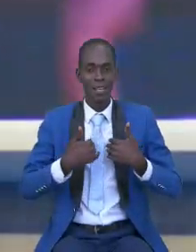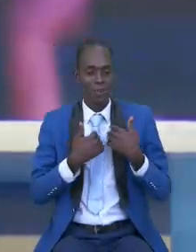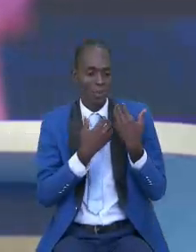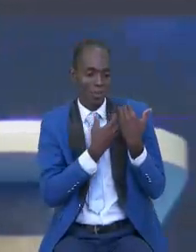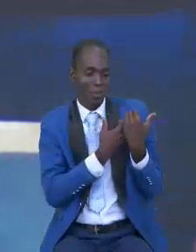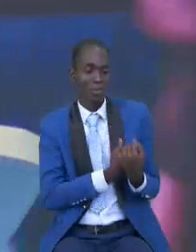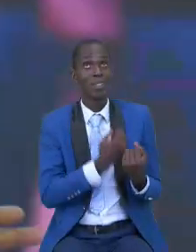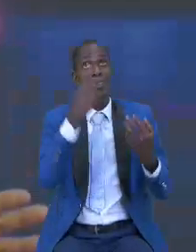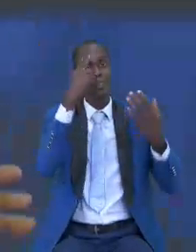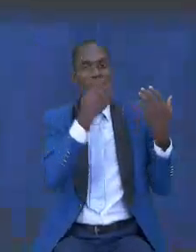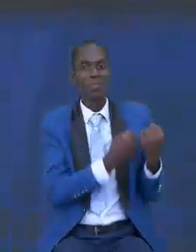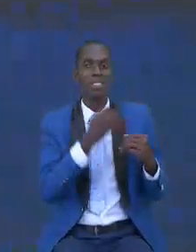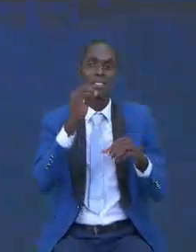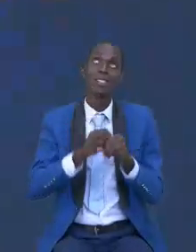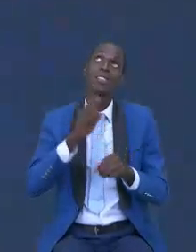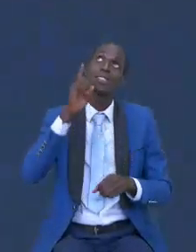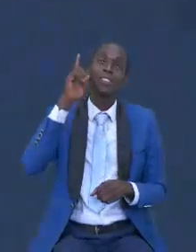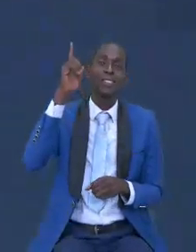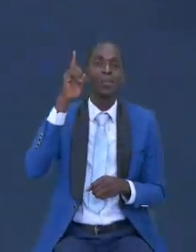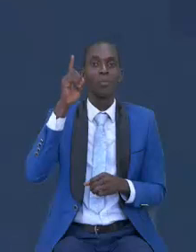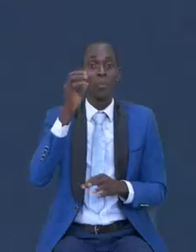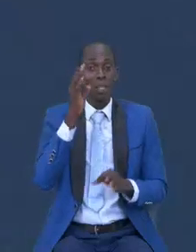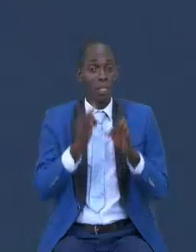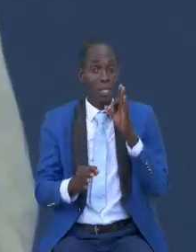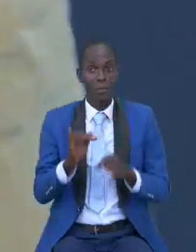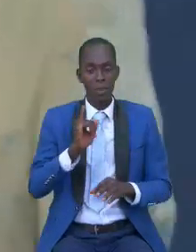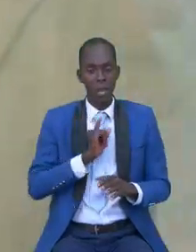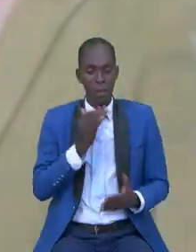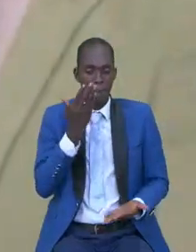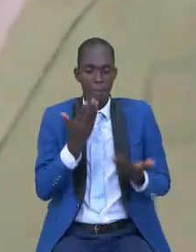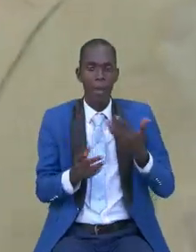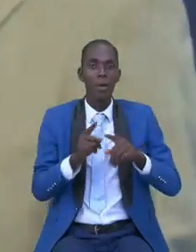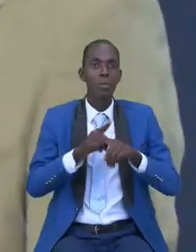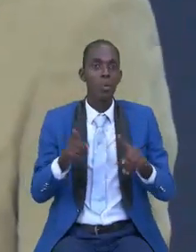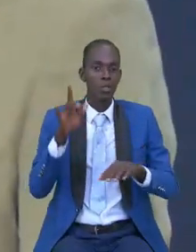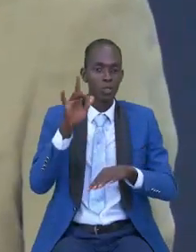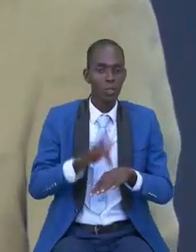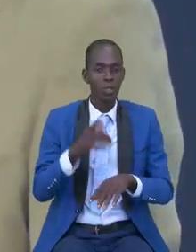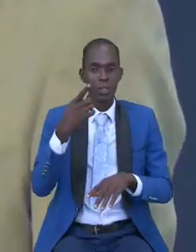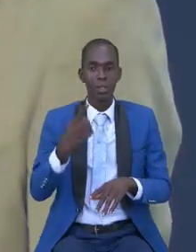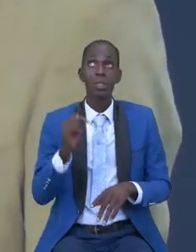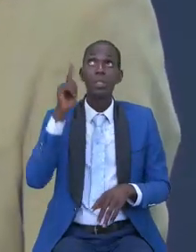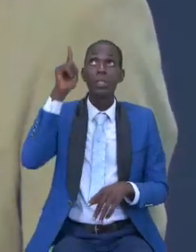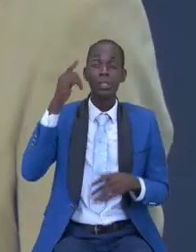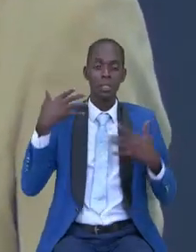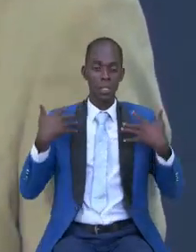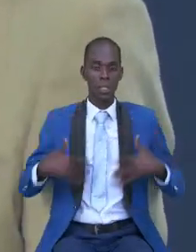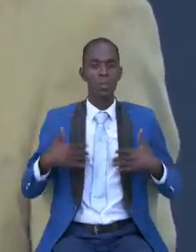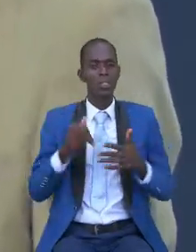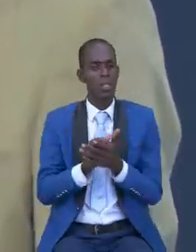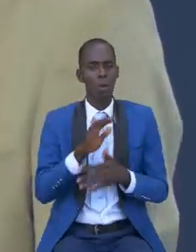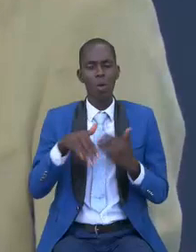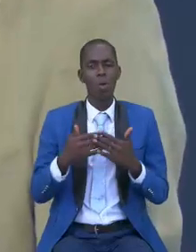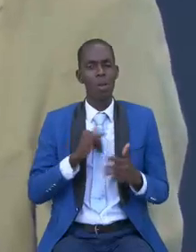faith in him. If I may but touch his garment, that's all I need. I don't need